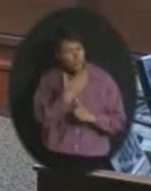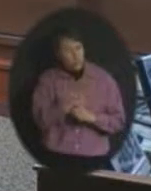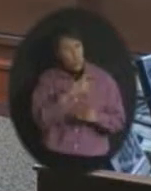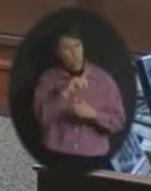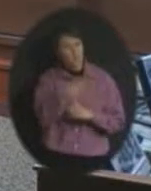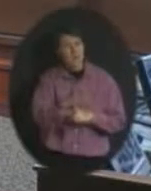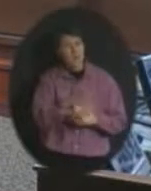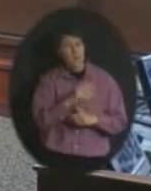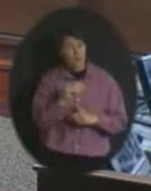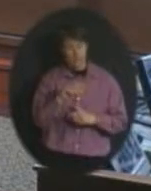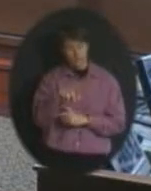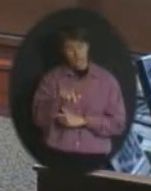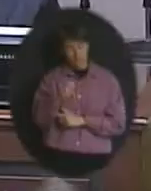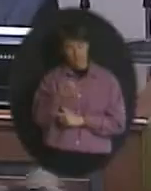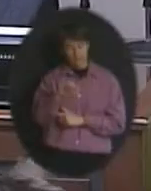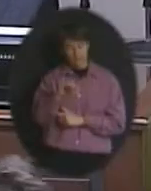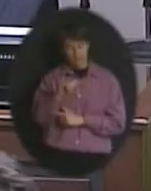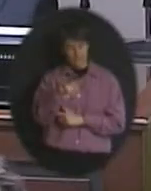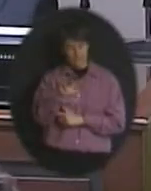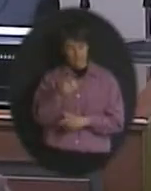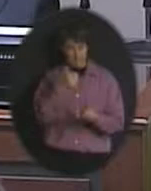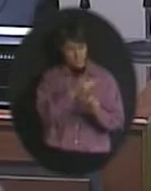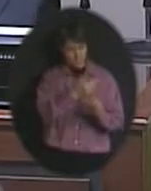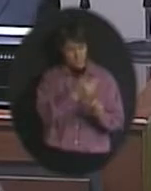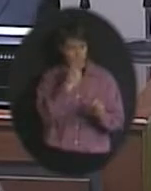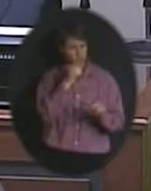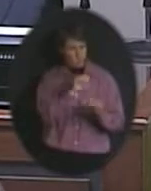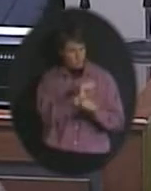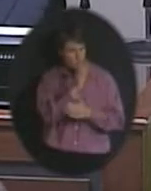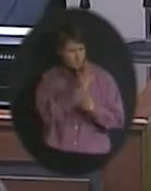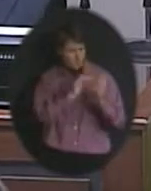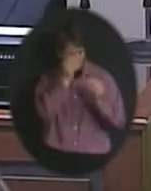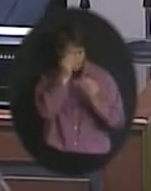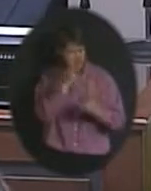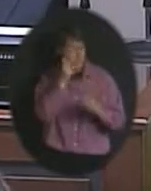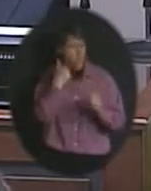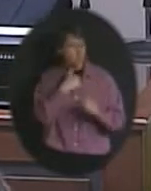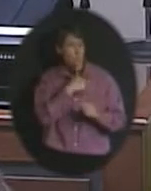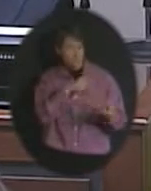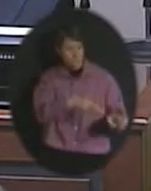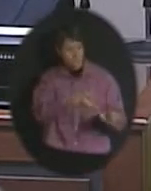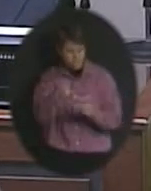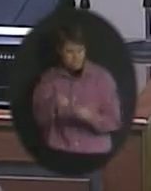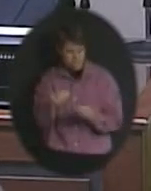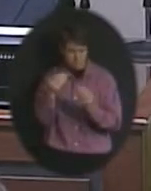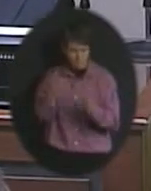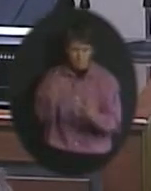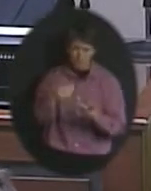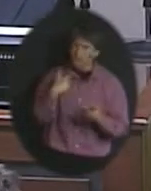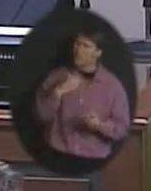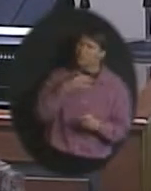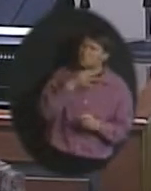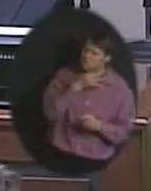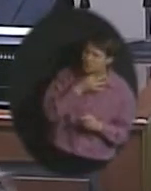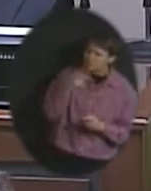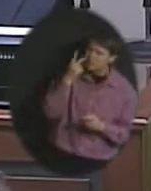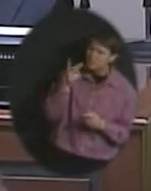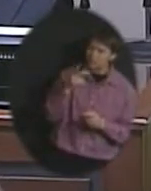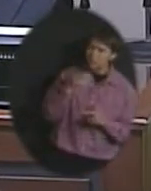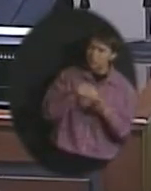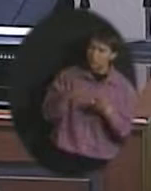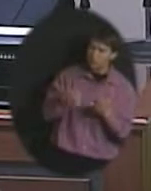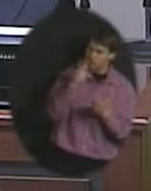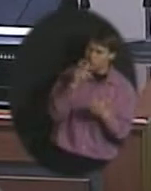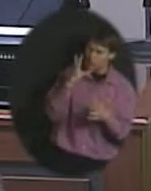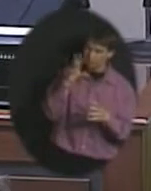question, and Denise has worked on some of those figures, and we could certainly pull those together for you. I'd just be curious to see the students who are in it